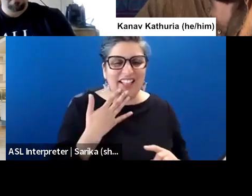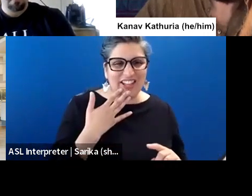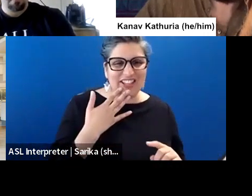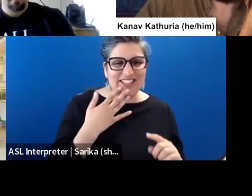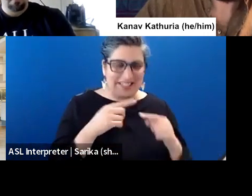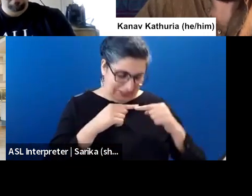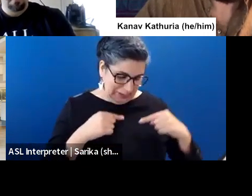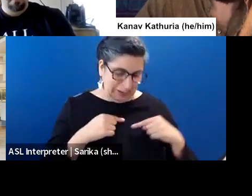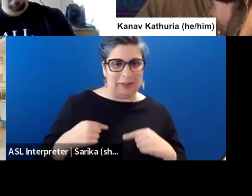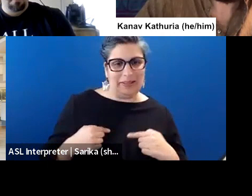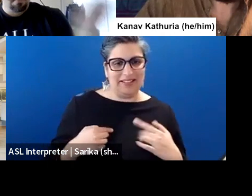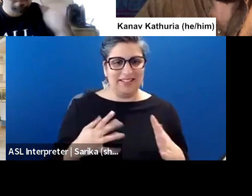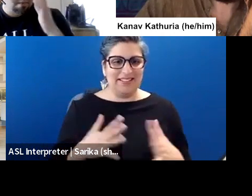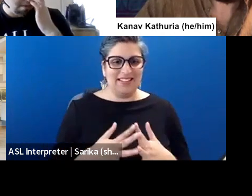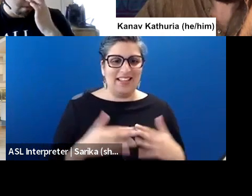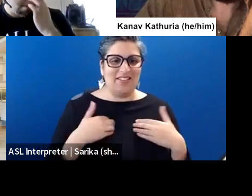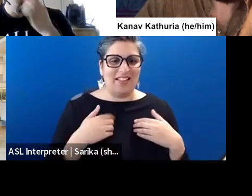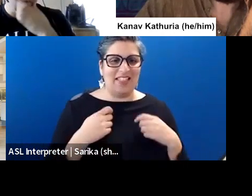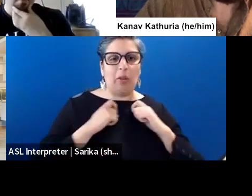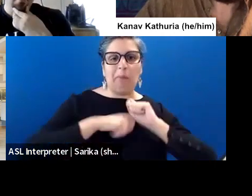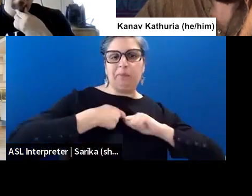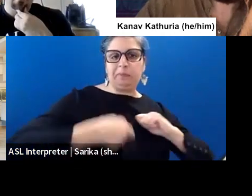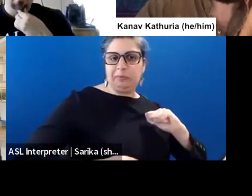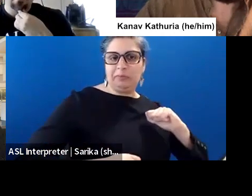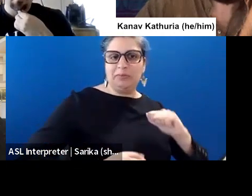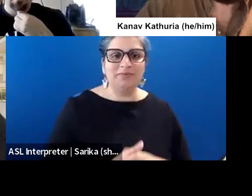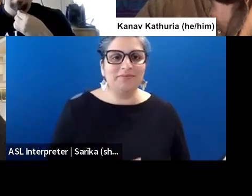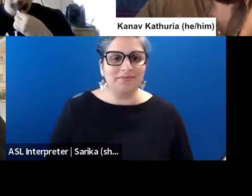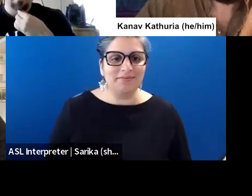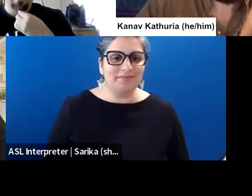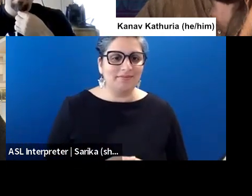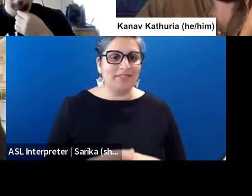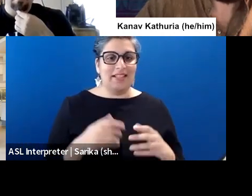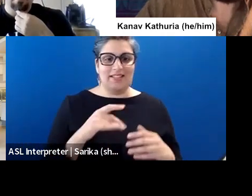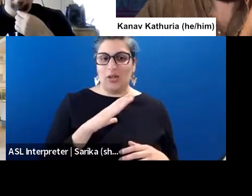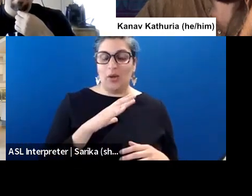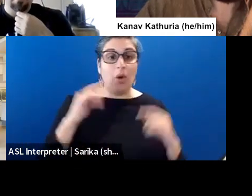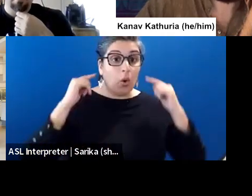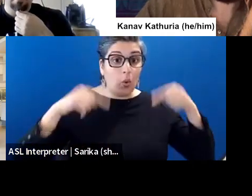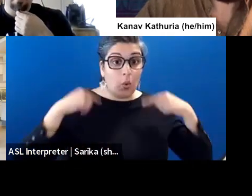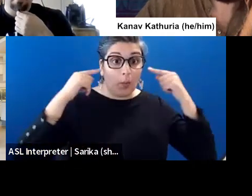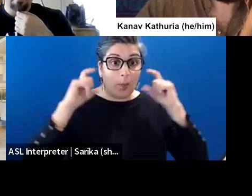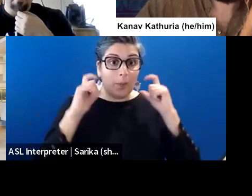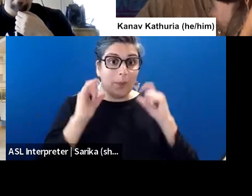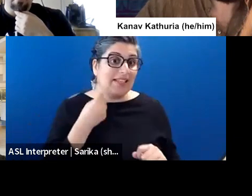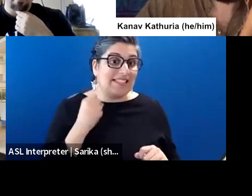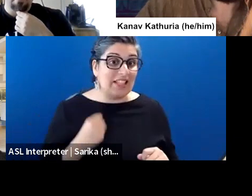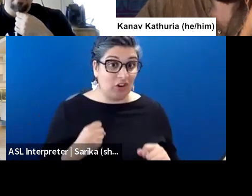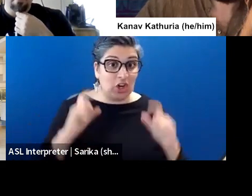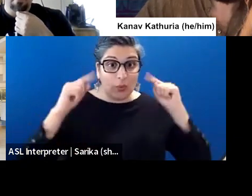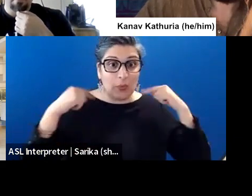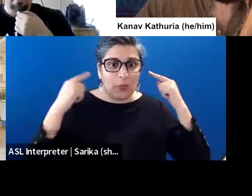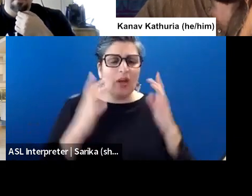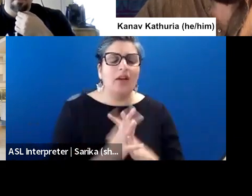It's asymmetrical things. And I have a little tassel on me. And I have on some hoop earrings that are silver. So Who Speaks